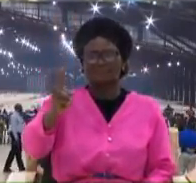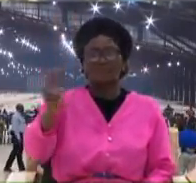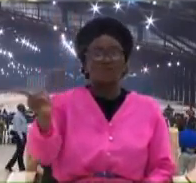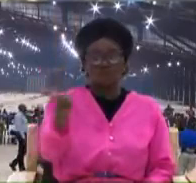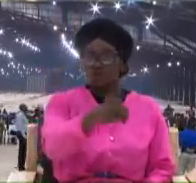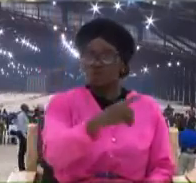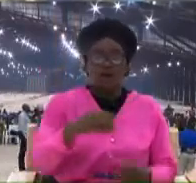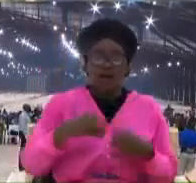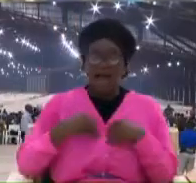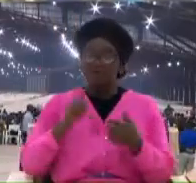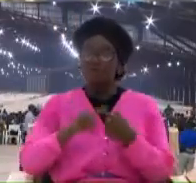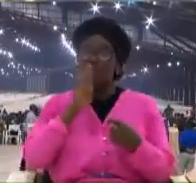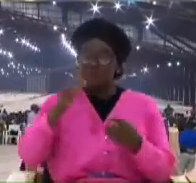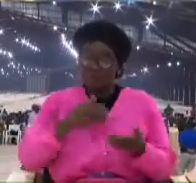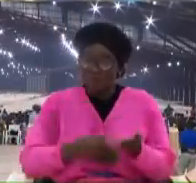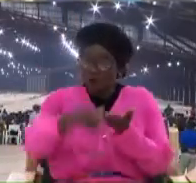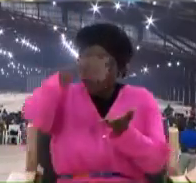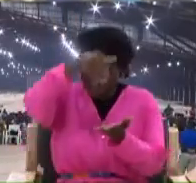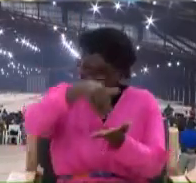Two.